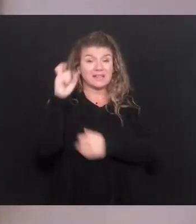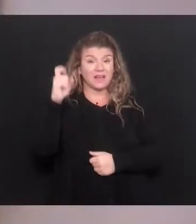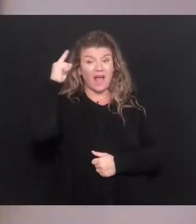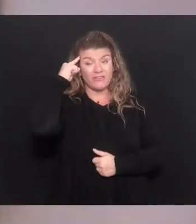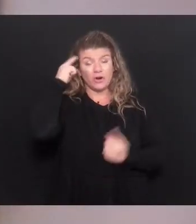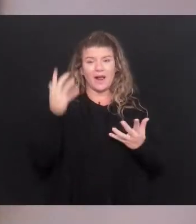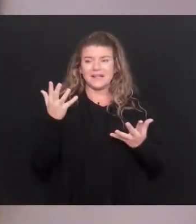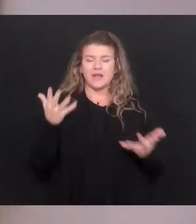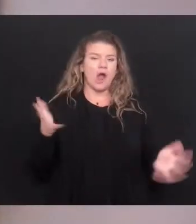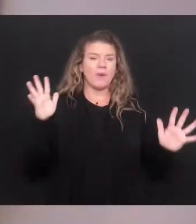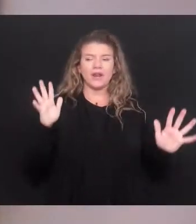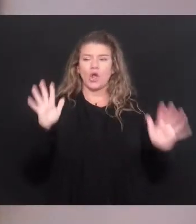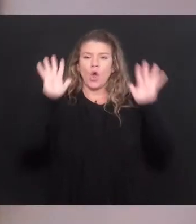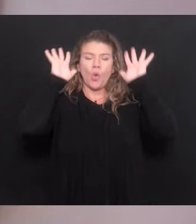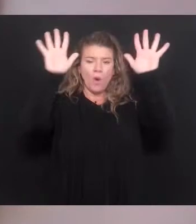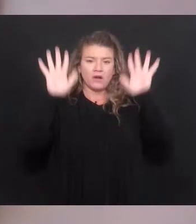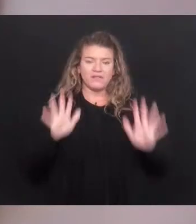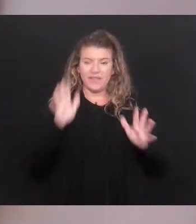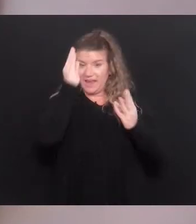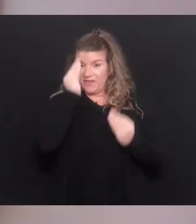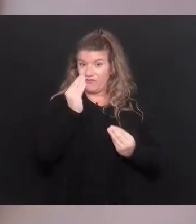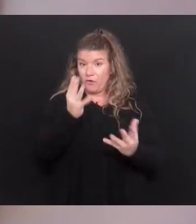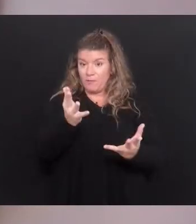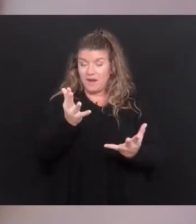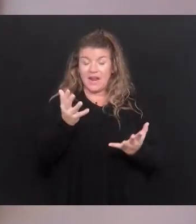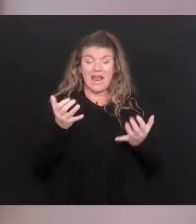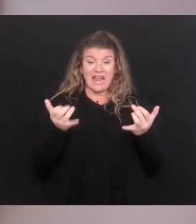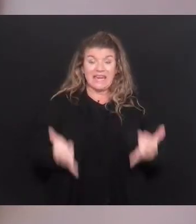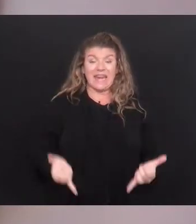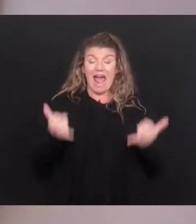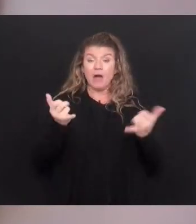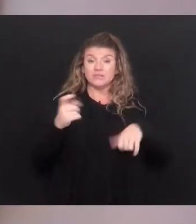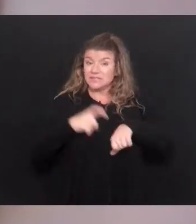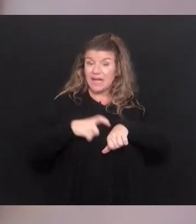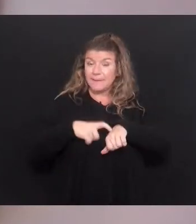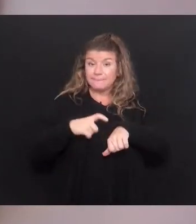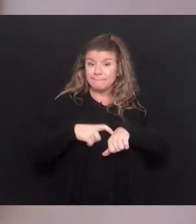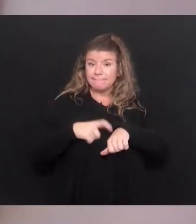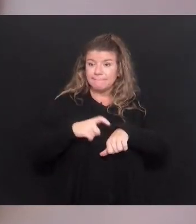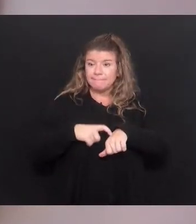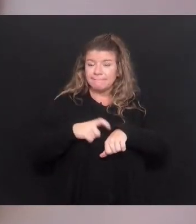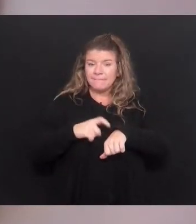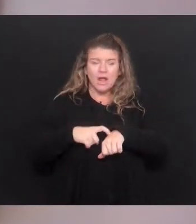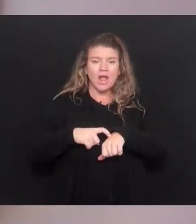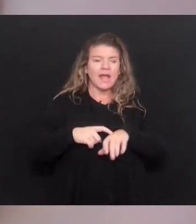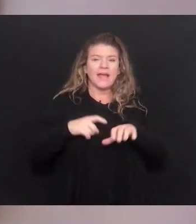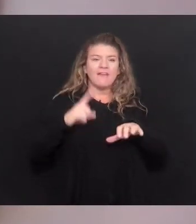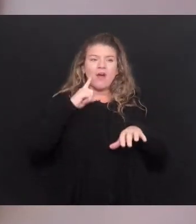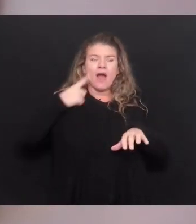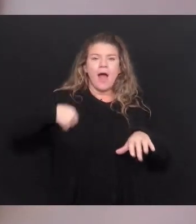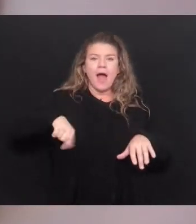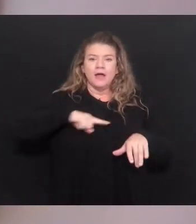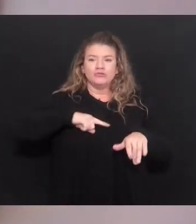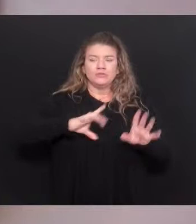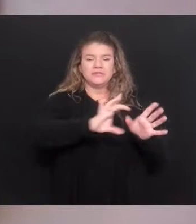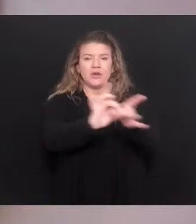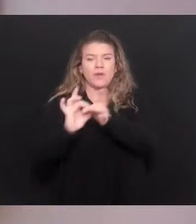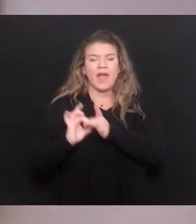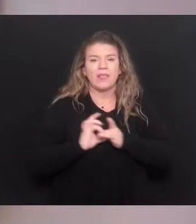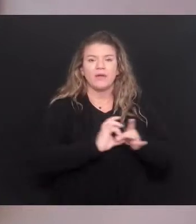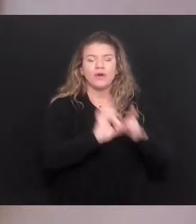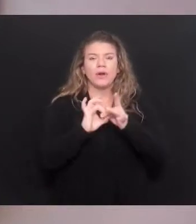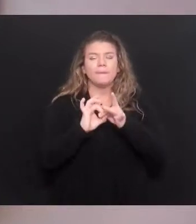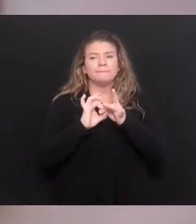very wonderfully laid out, this is a time that we not only need to stay together, but a time that we